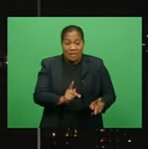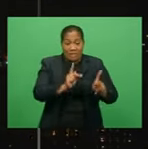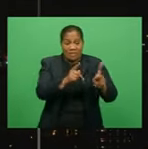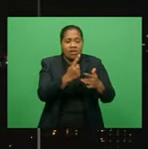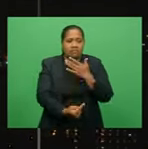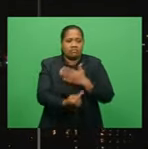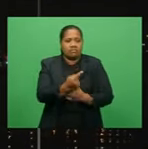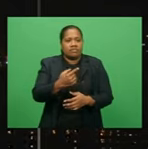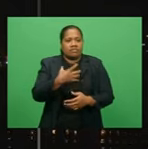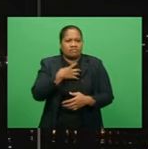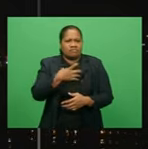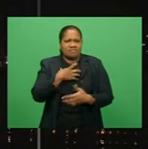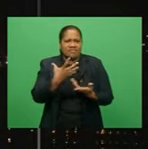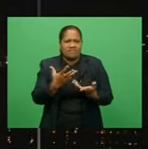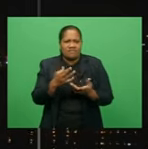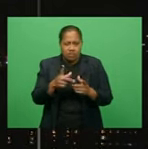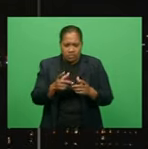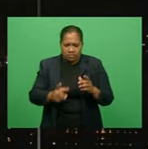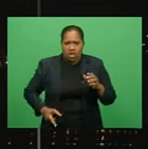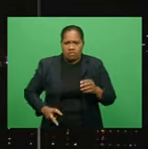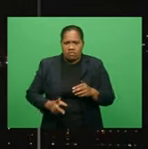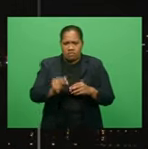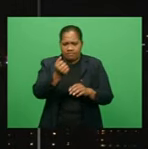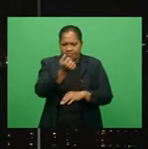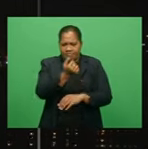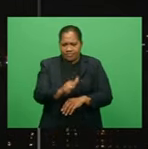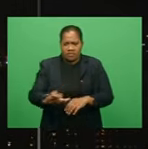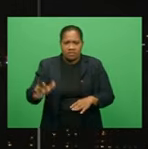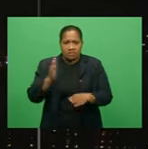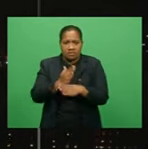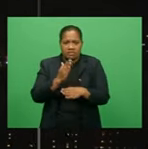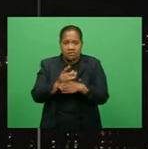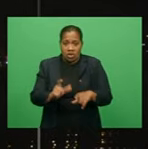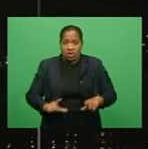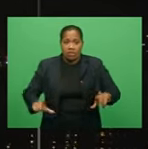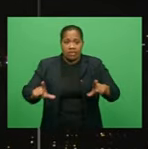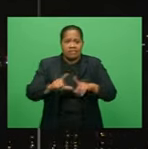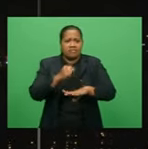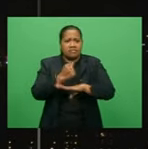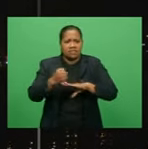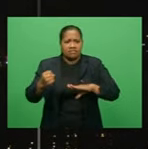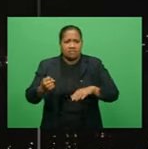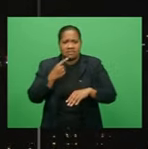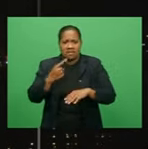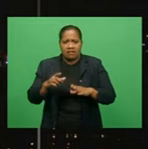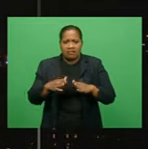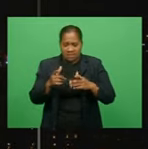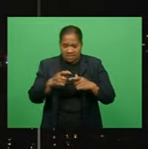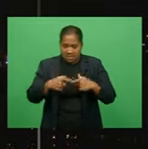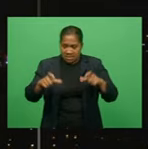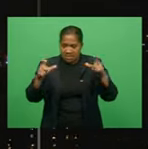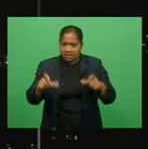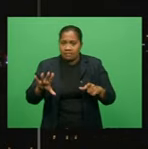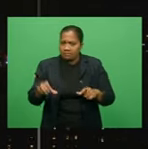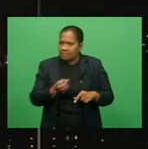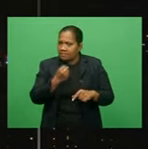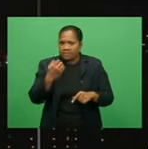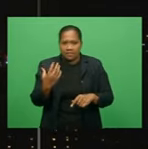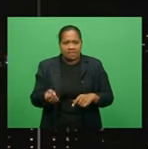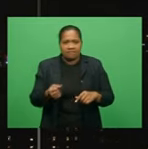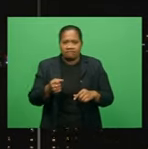civic amenities. Launching the groundwork, local government minister Pramila Kumar says a modern city must have open spaces for